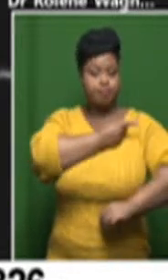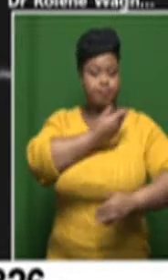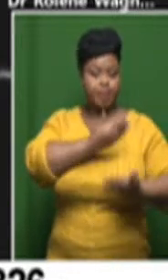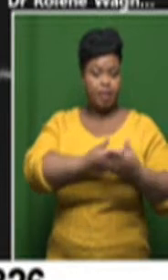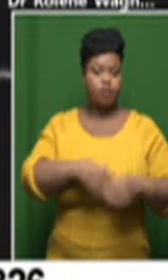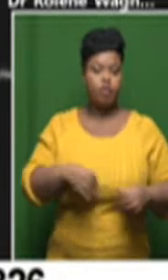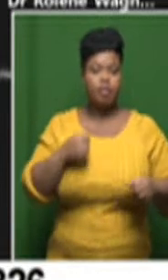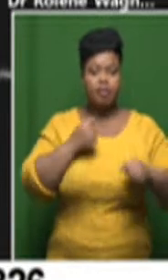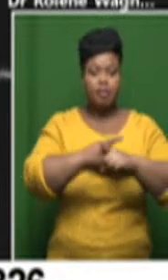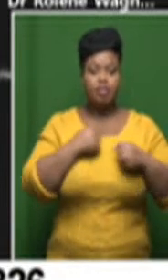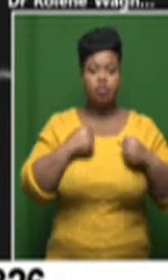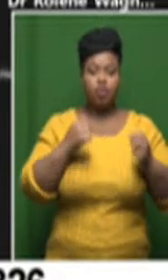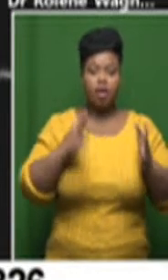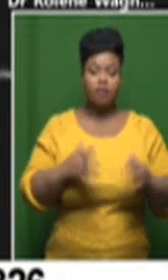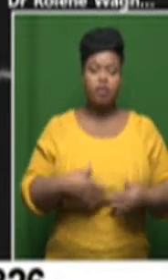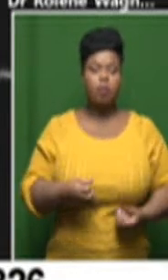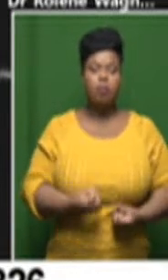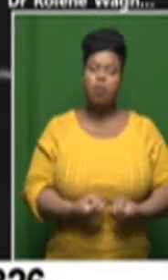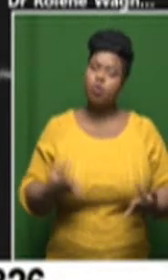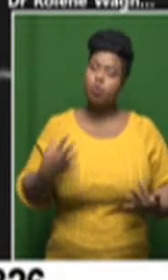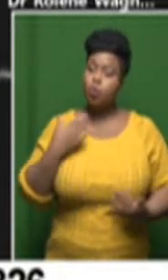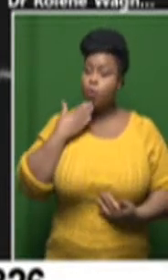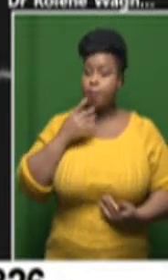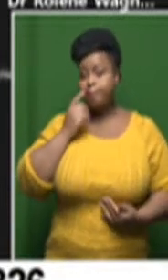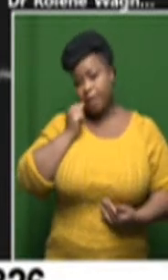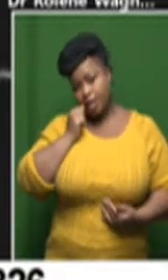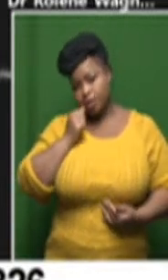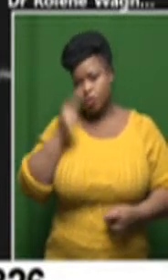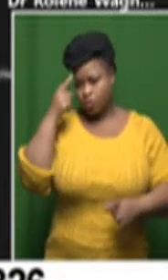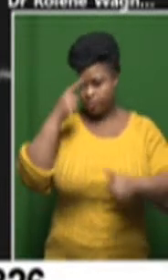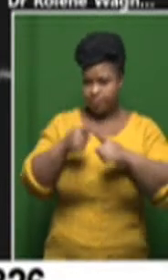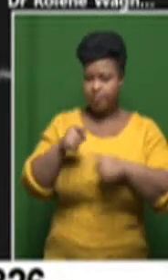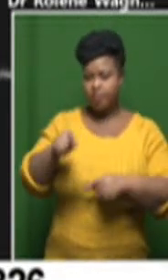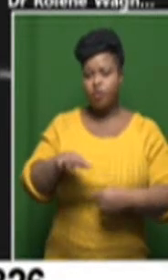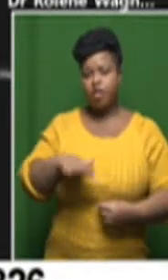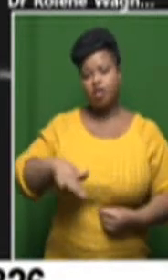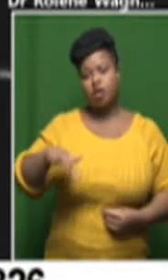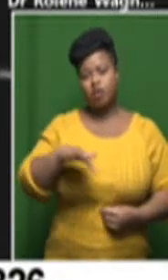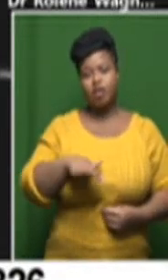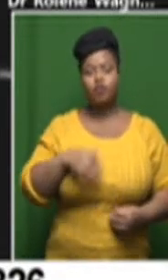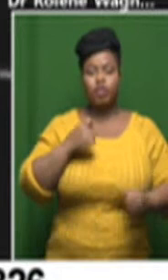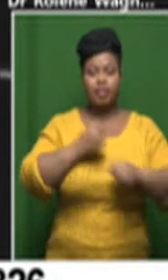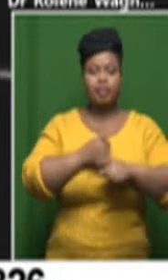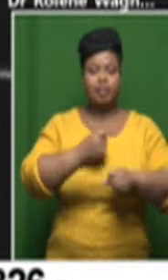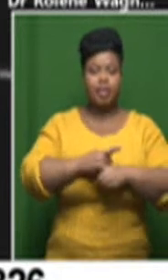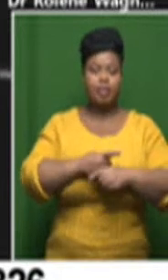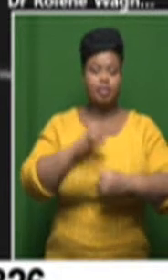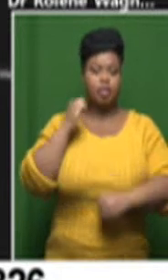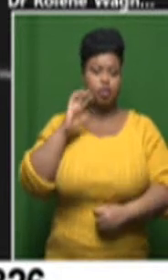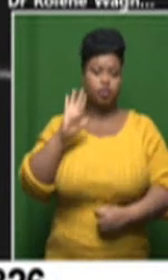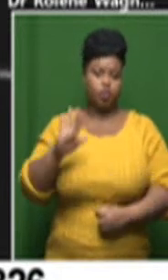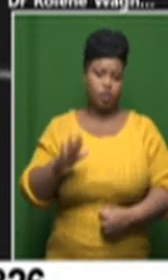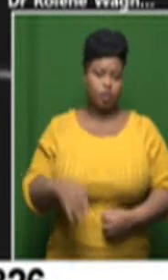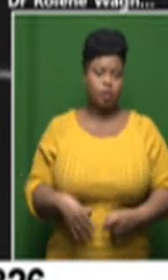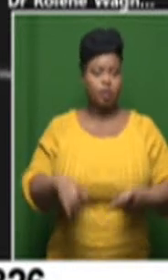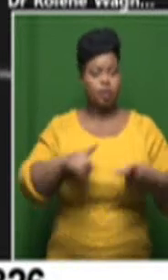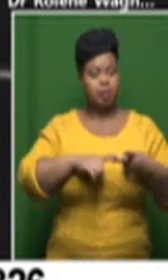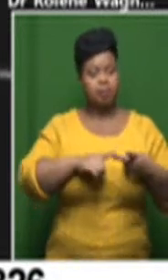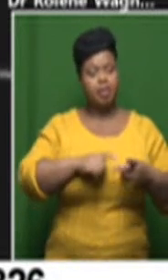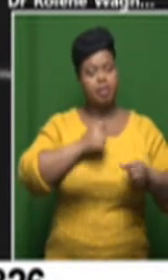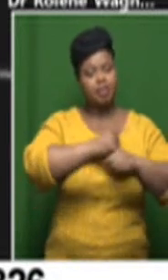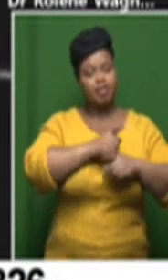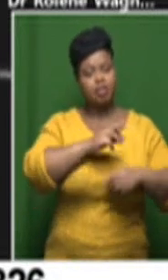taxi drivers are predominantly males, and so we have been targeting working with the taxi industries as well as the